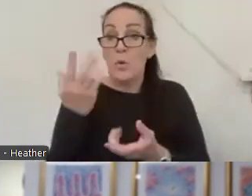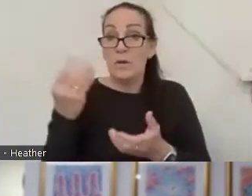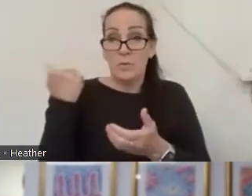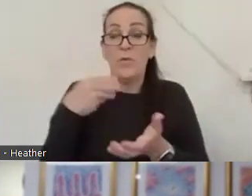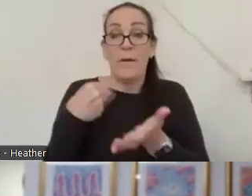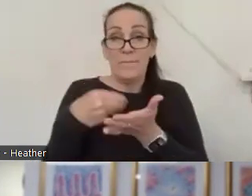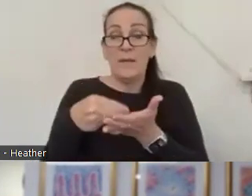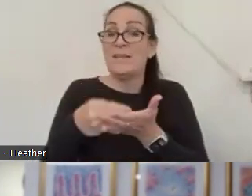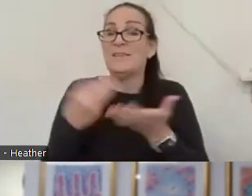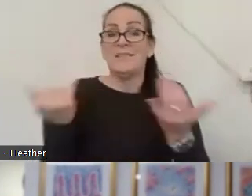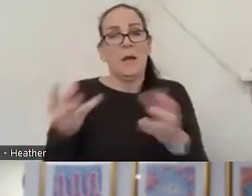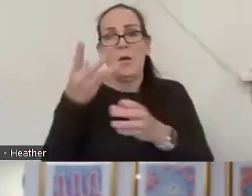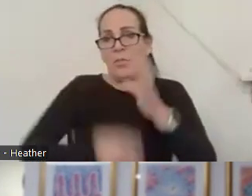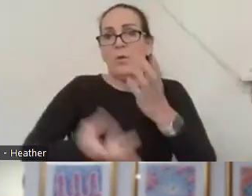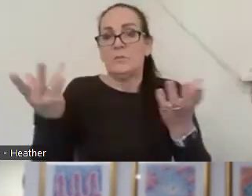Thank you, Michelle. Thank you.